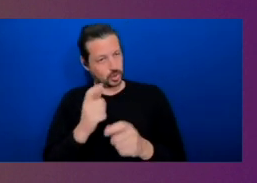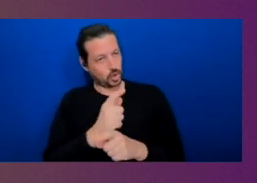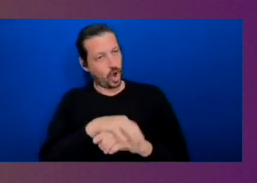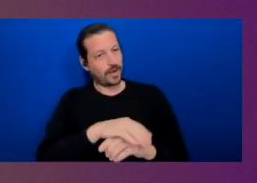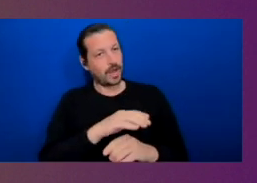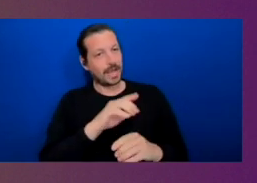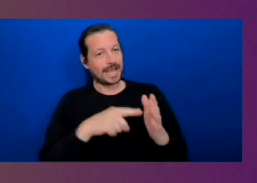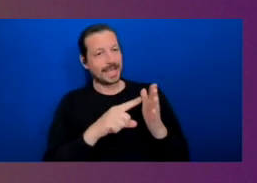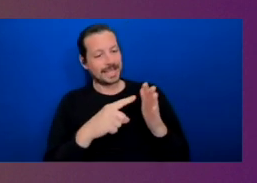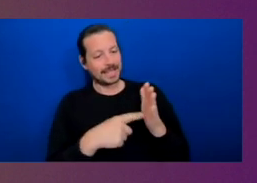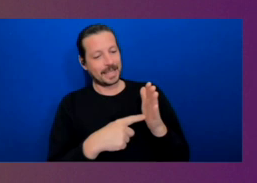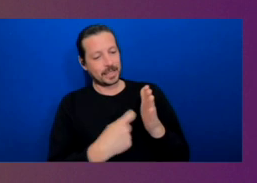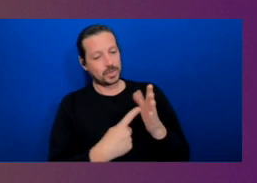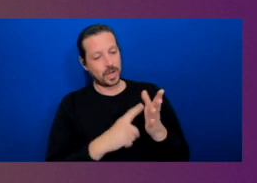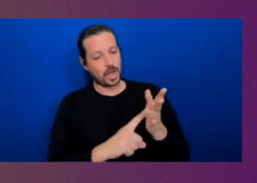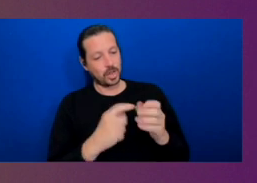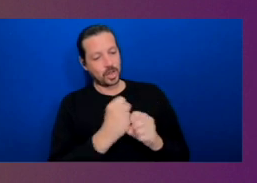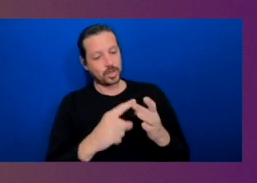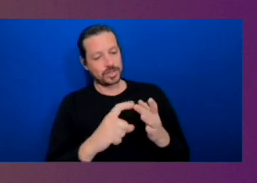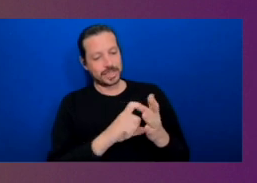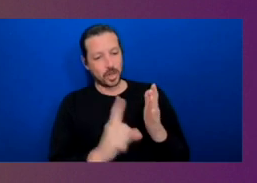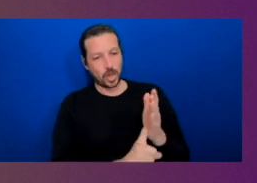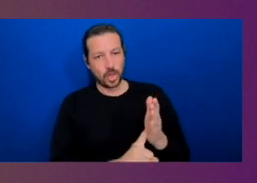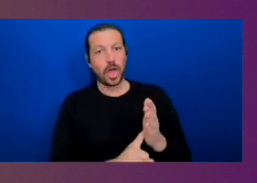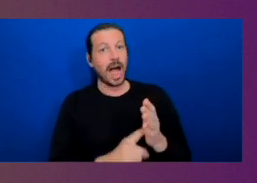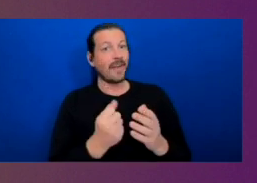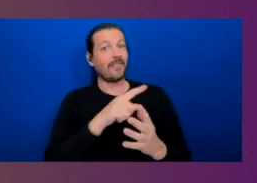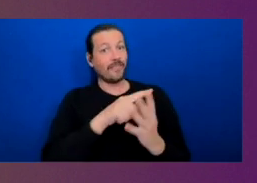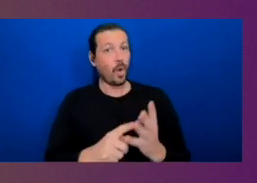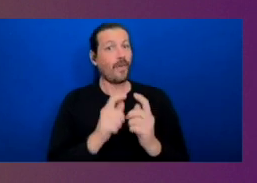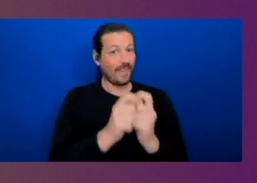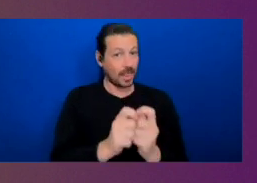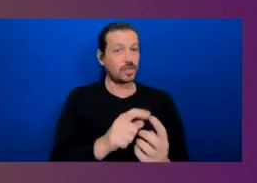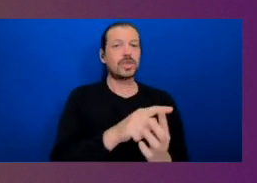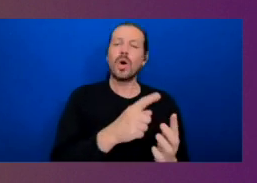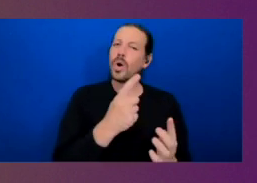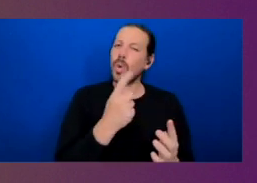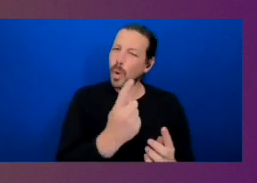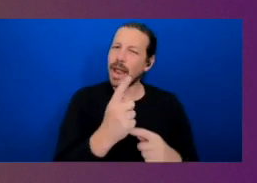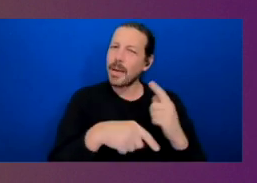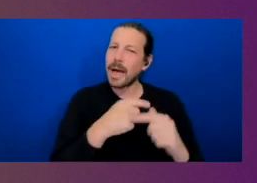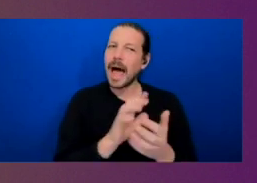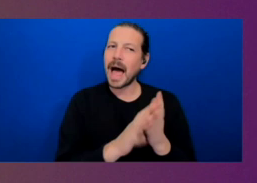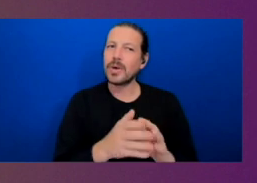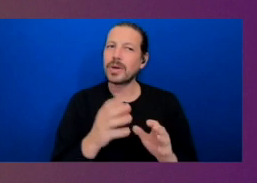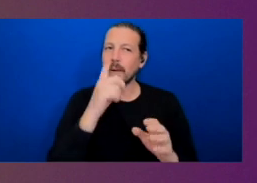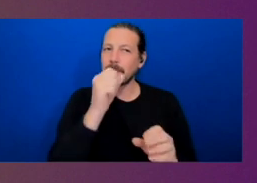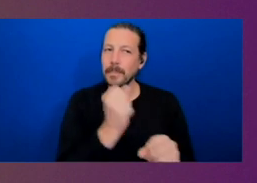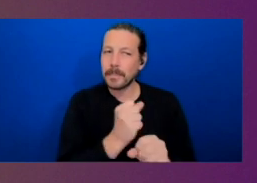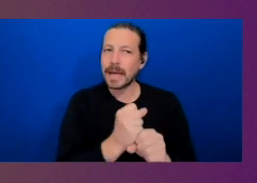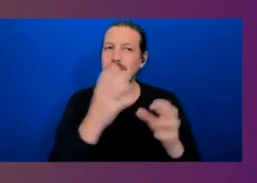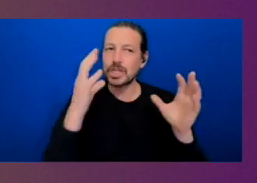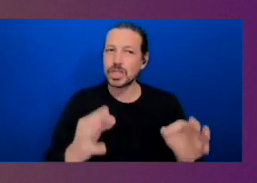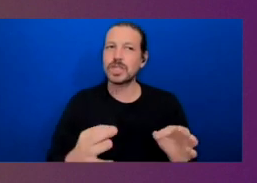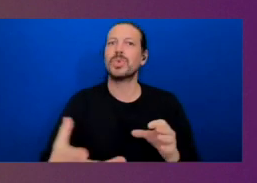of those is around how you can consider everyone and make decisions that exclude no one. I want to kind of get a little